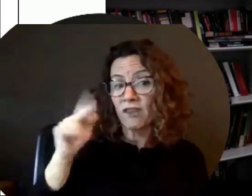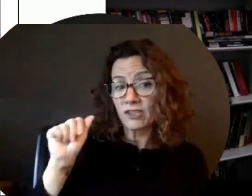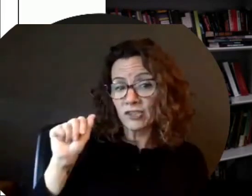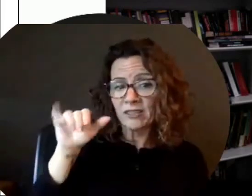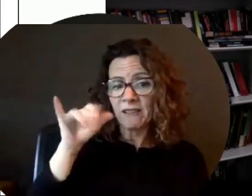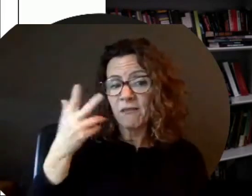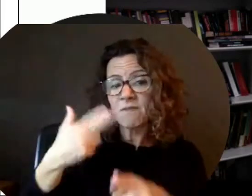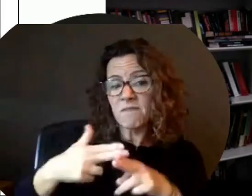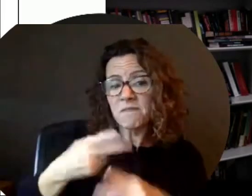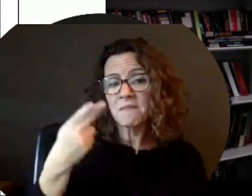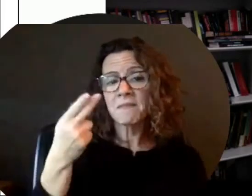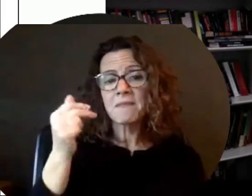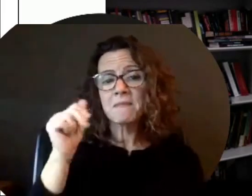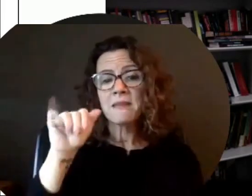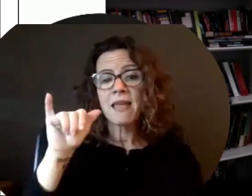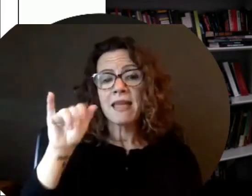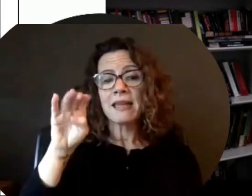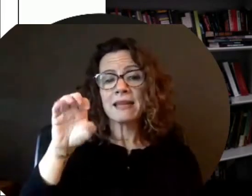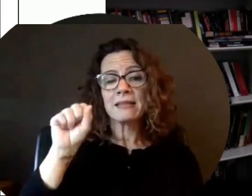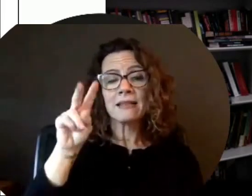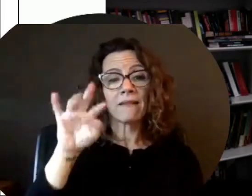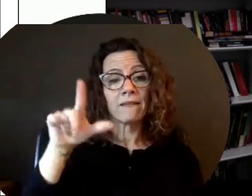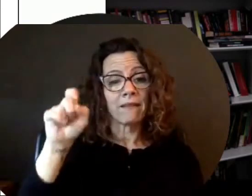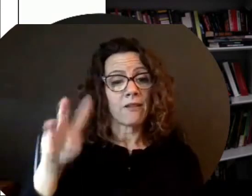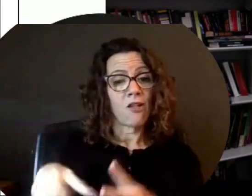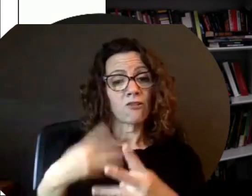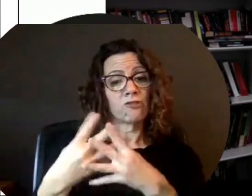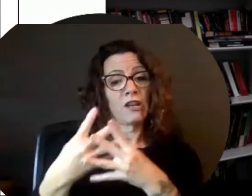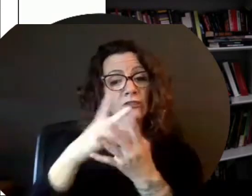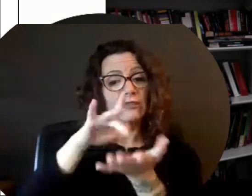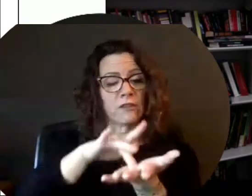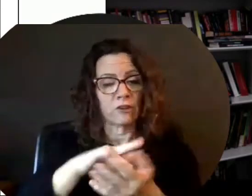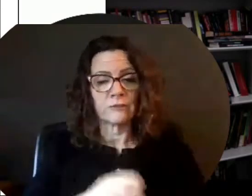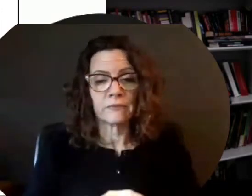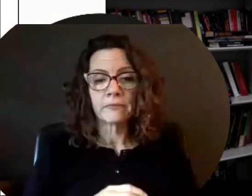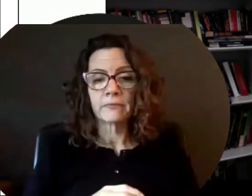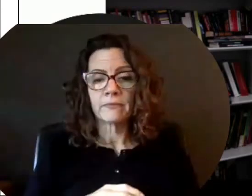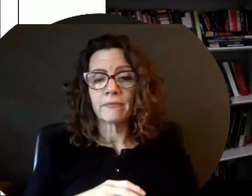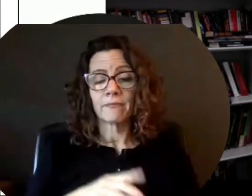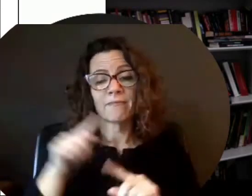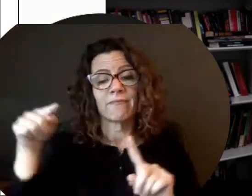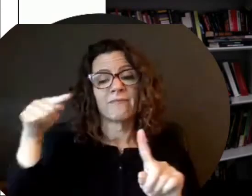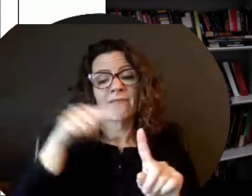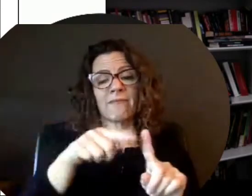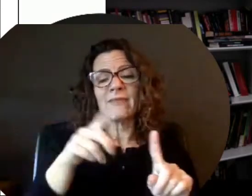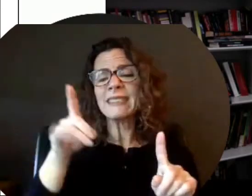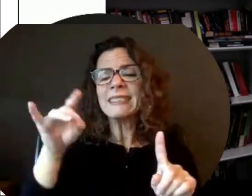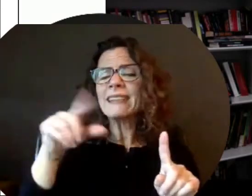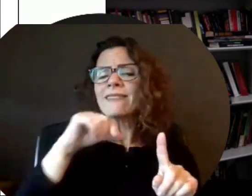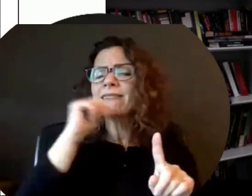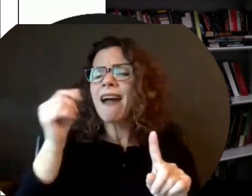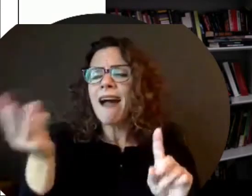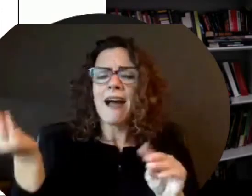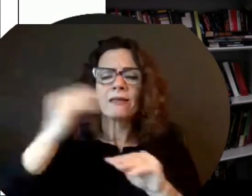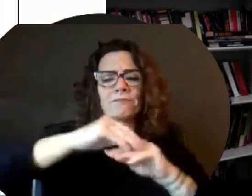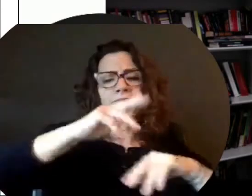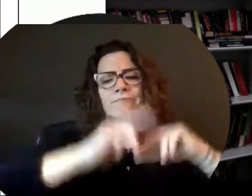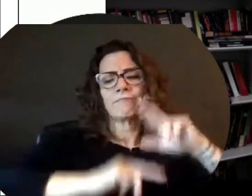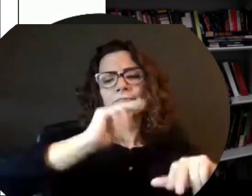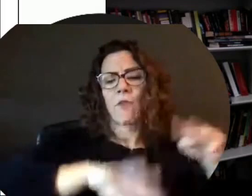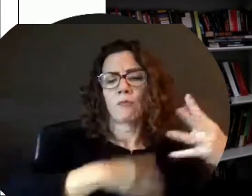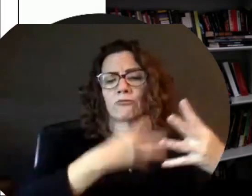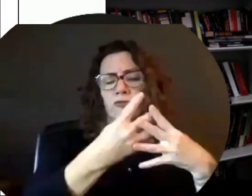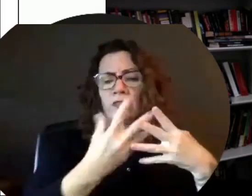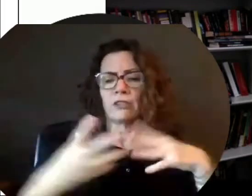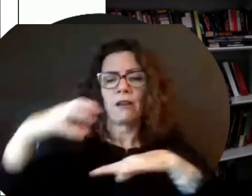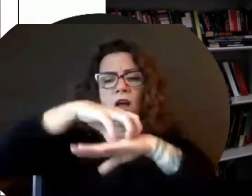they didn't drop a prison on top of a Superfund site, but what they did was place it in an old agricultural field,